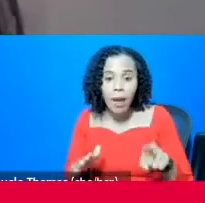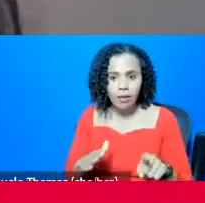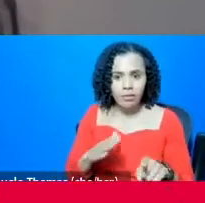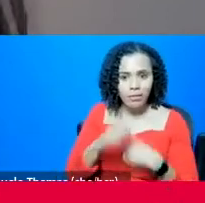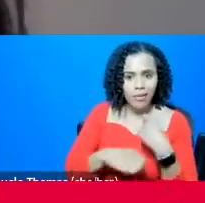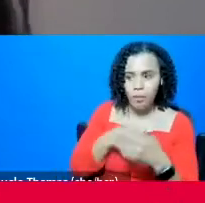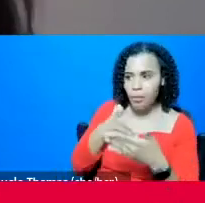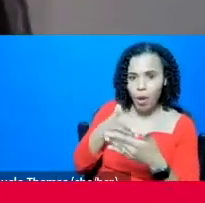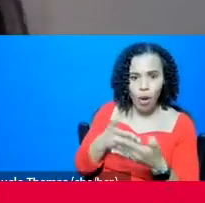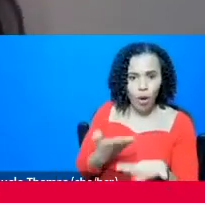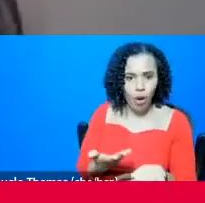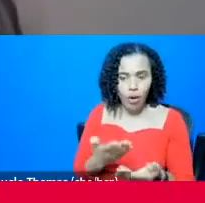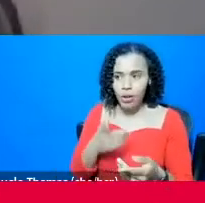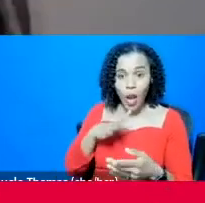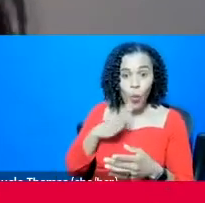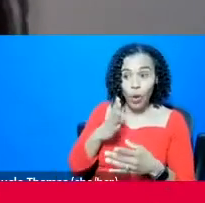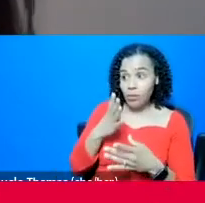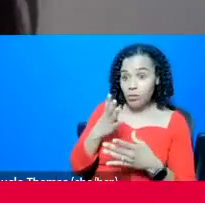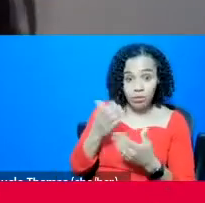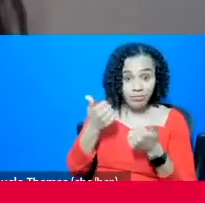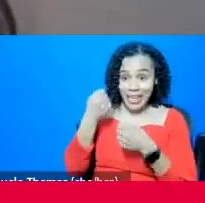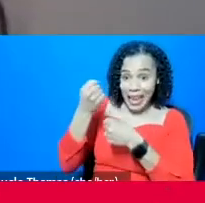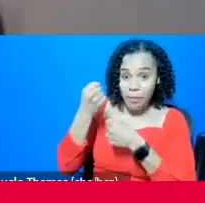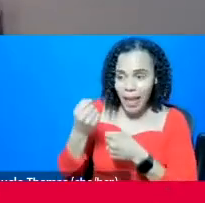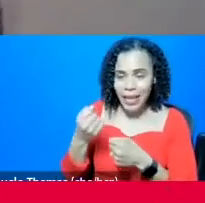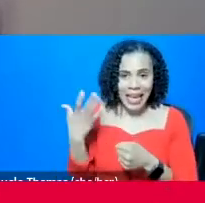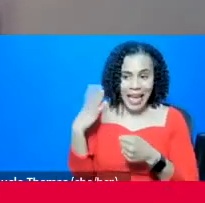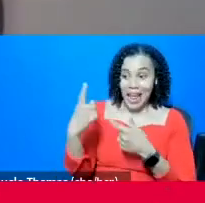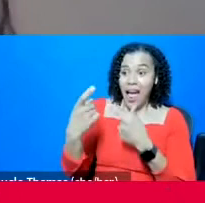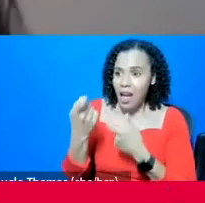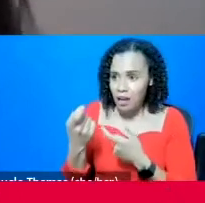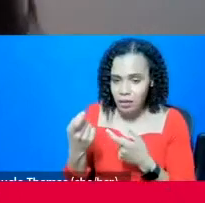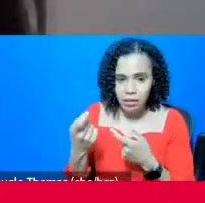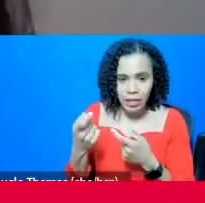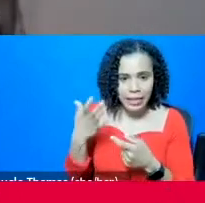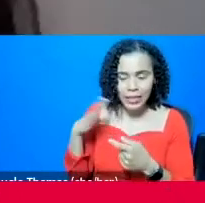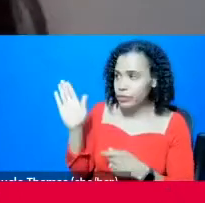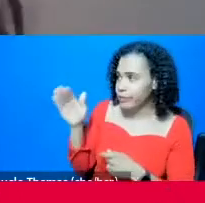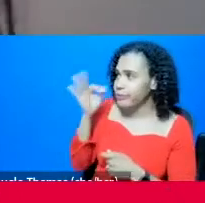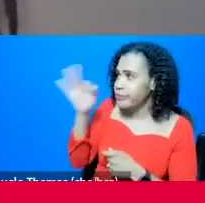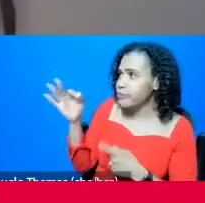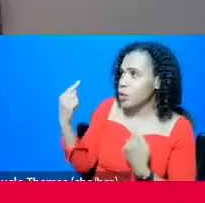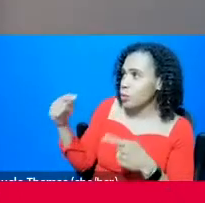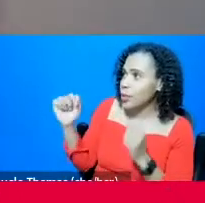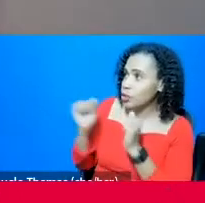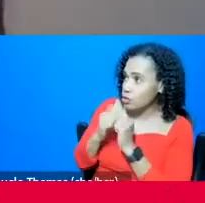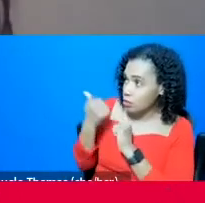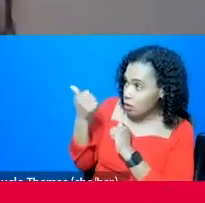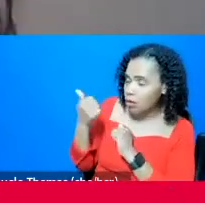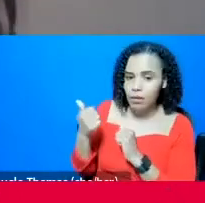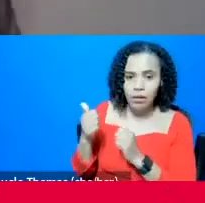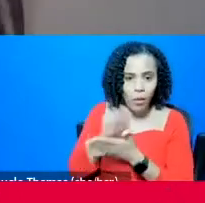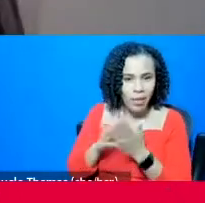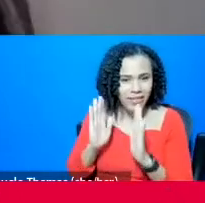action you wanted to take, any sort of campaign you wanted to take, it had to get the approval of the students' union. and whoever runs it, whoever's behind it, in